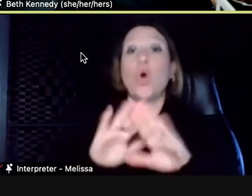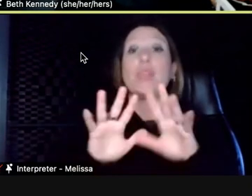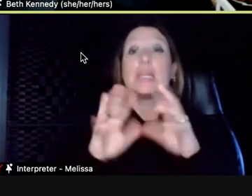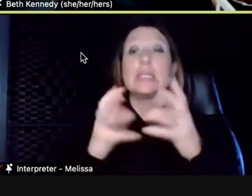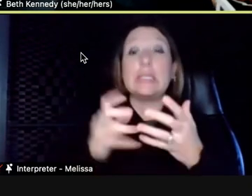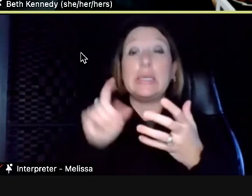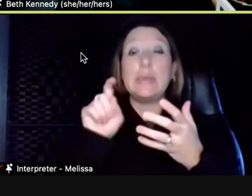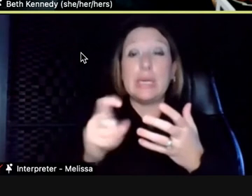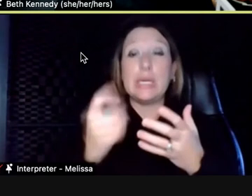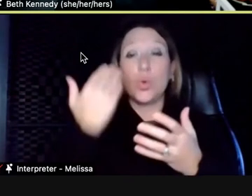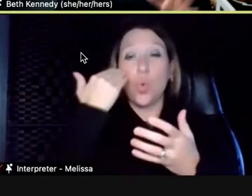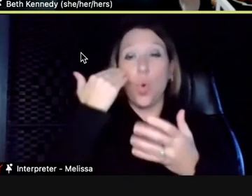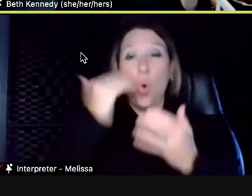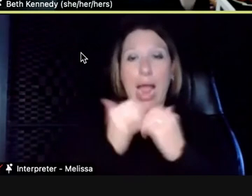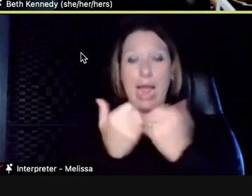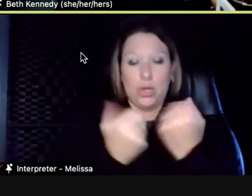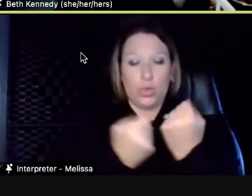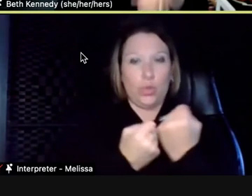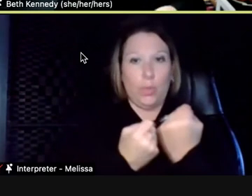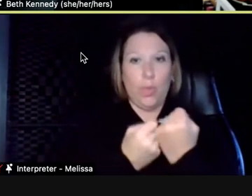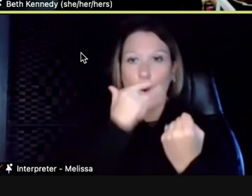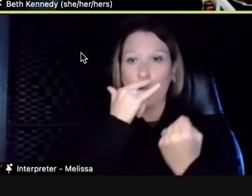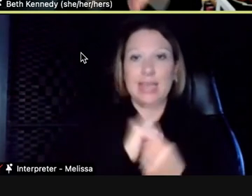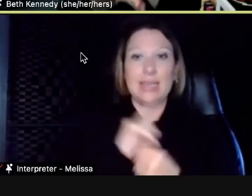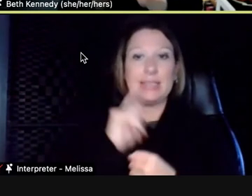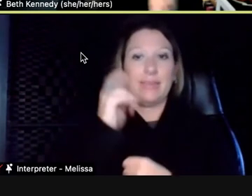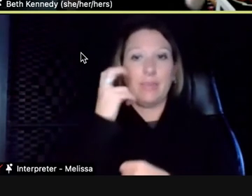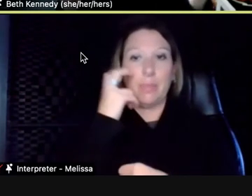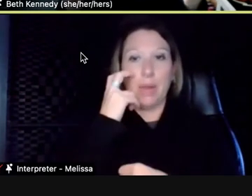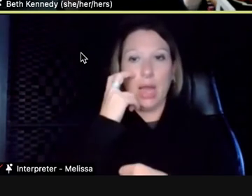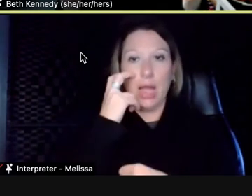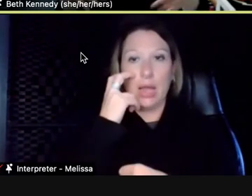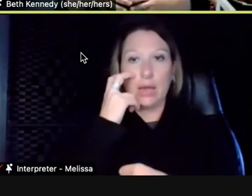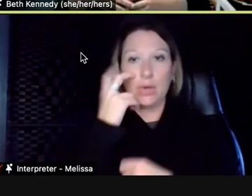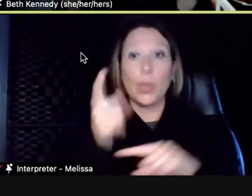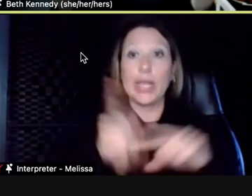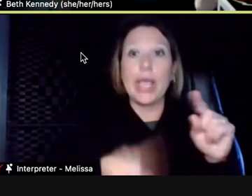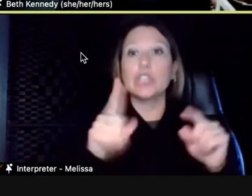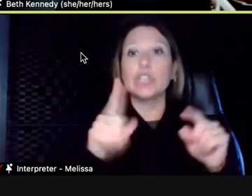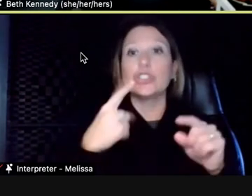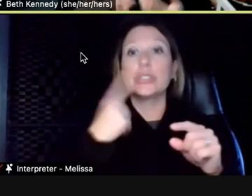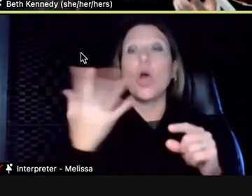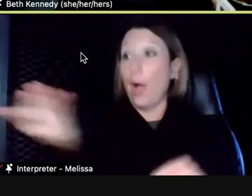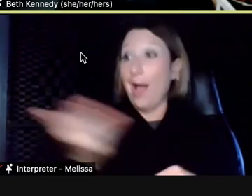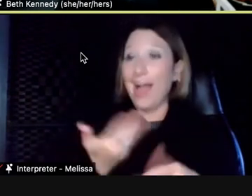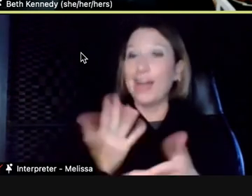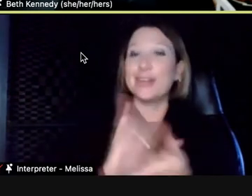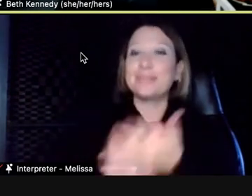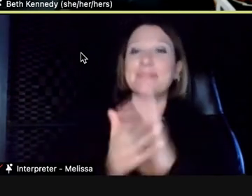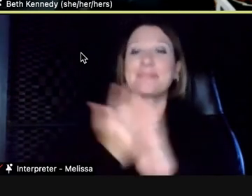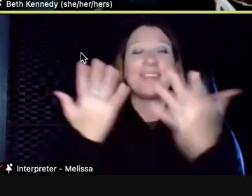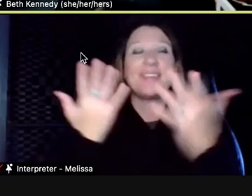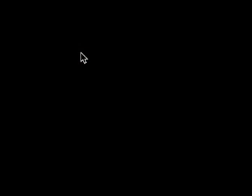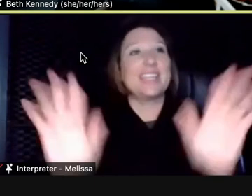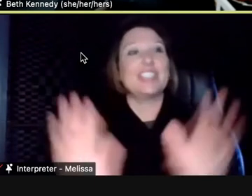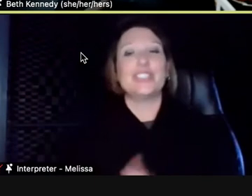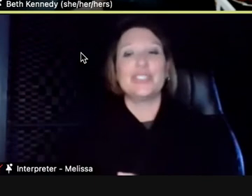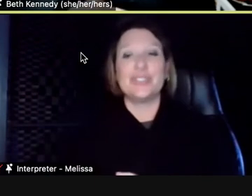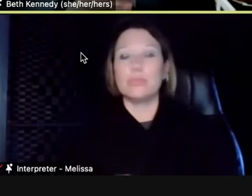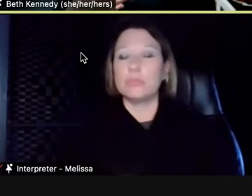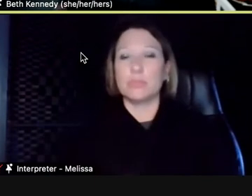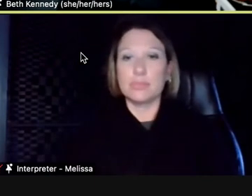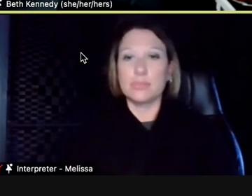this kid who's deafblind. You can't just say, we hired an intervener, we're done. Everyone needs to work at it,